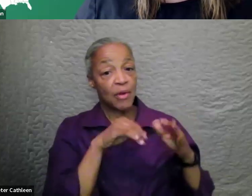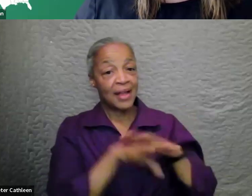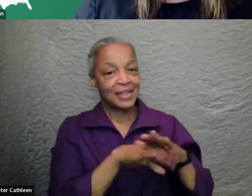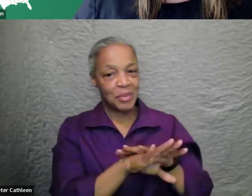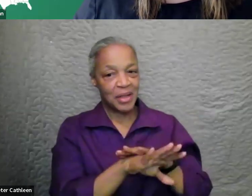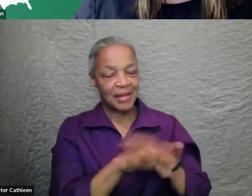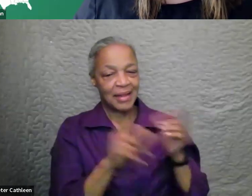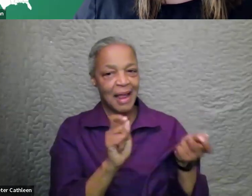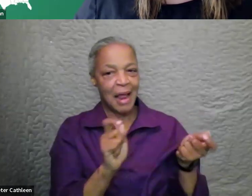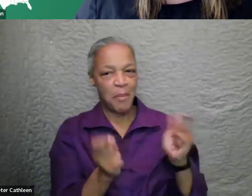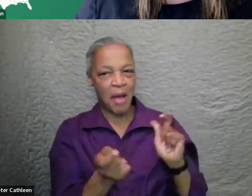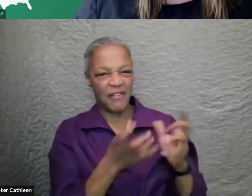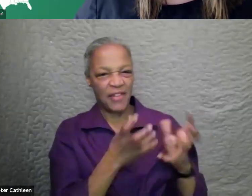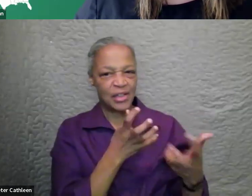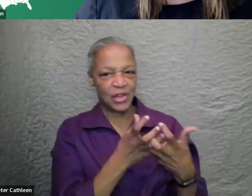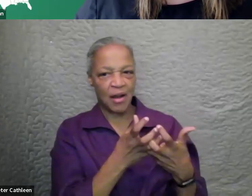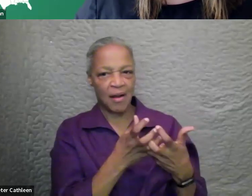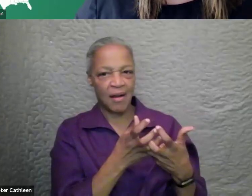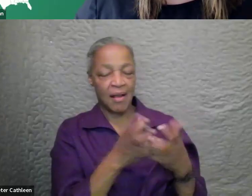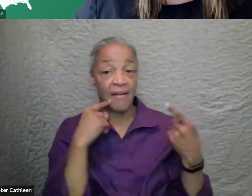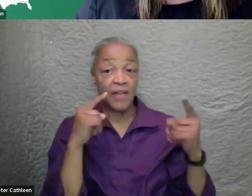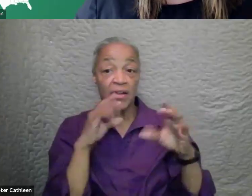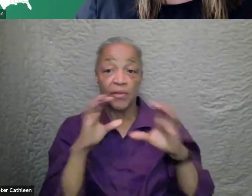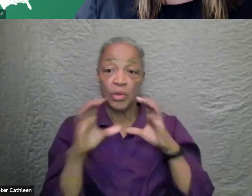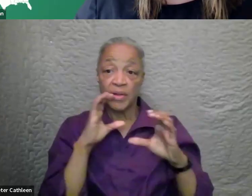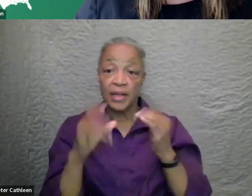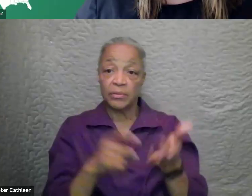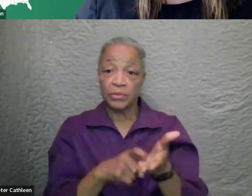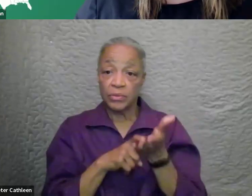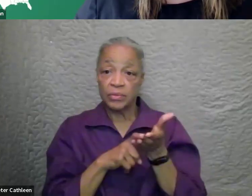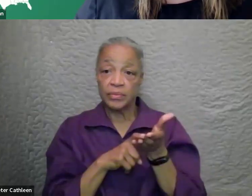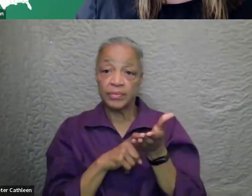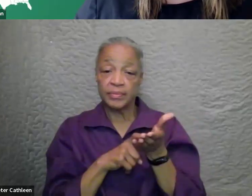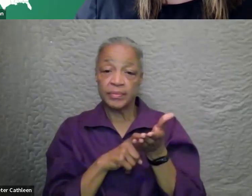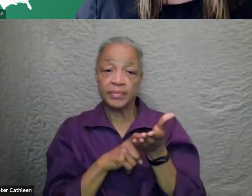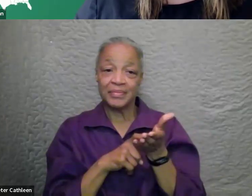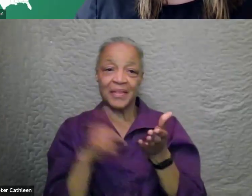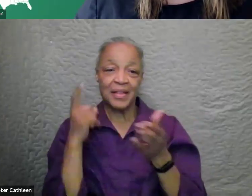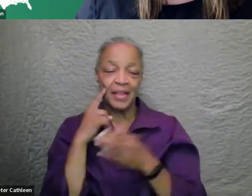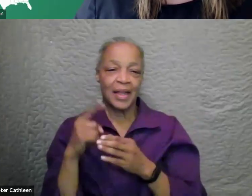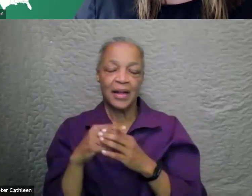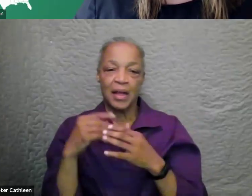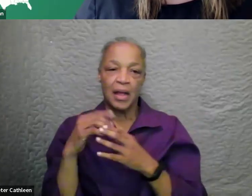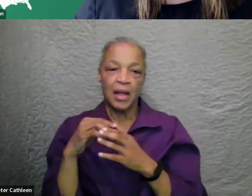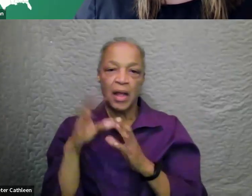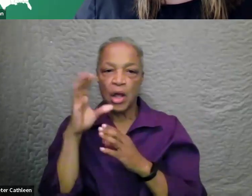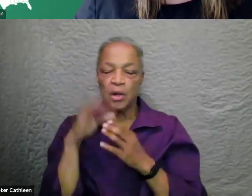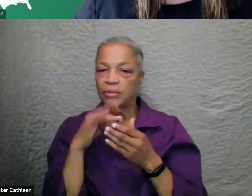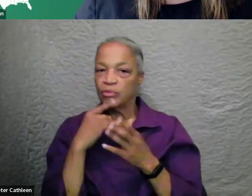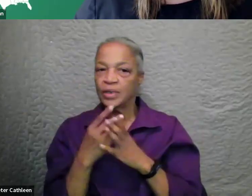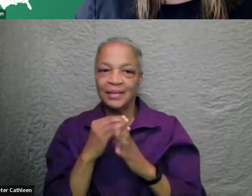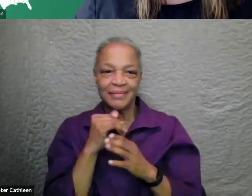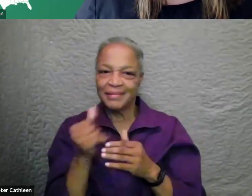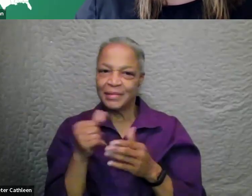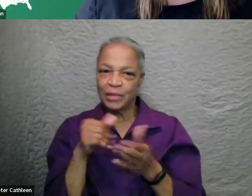and modification and effective communication requirements. I think it's very, very unusual to actually